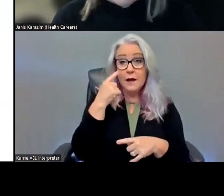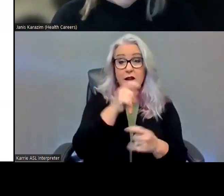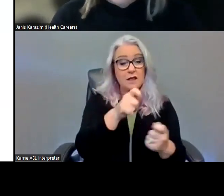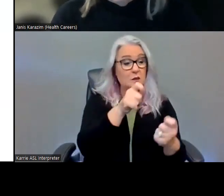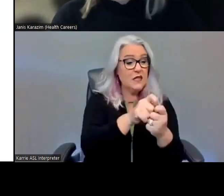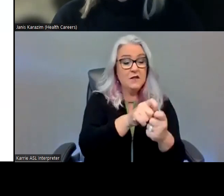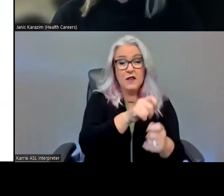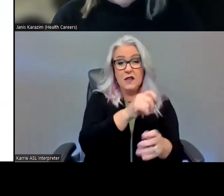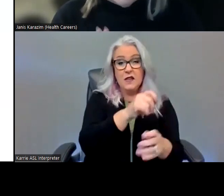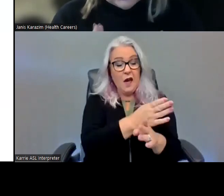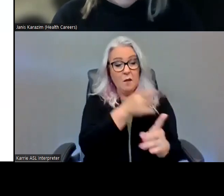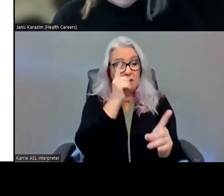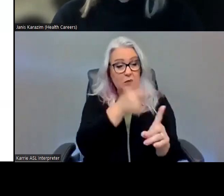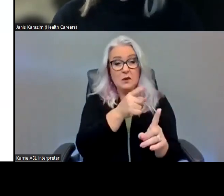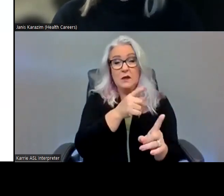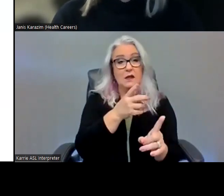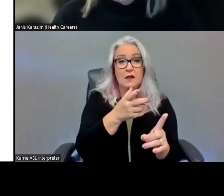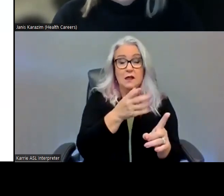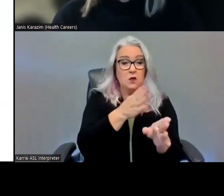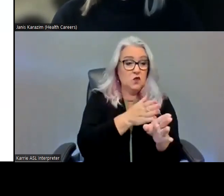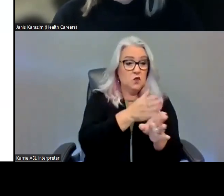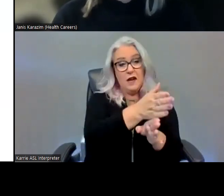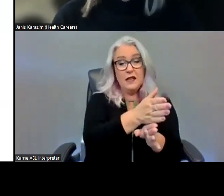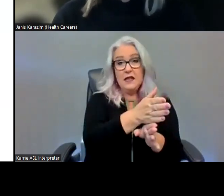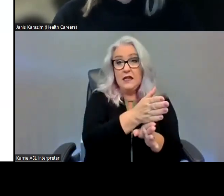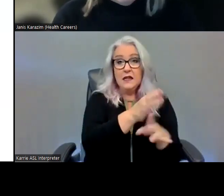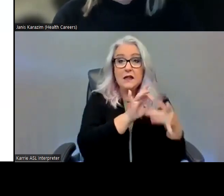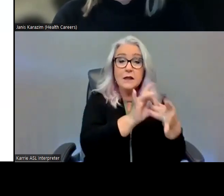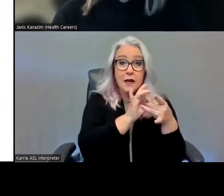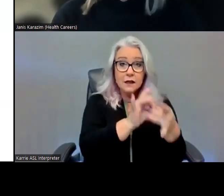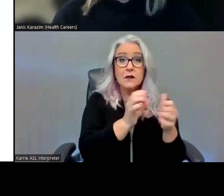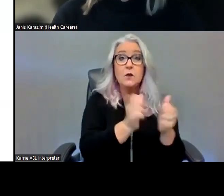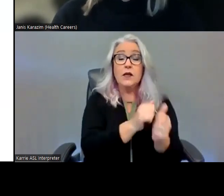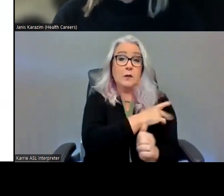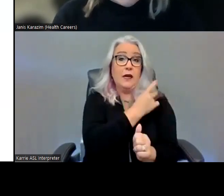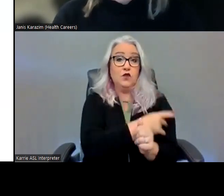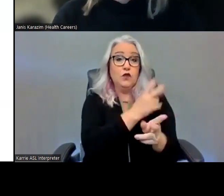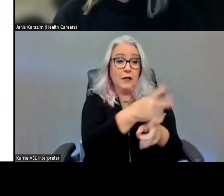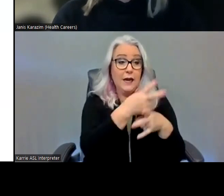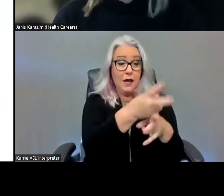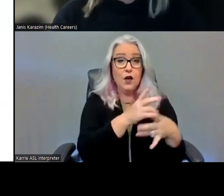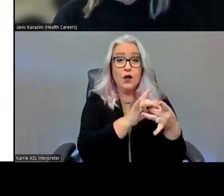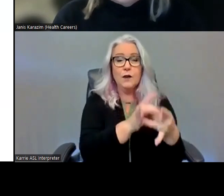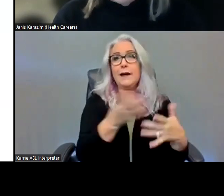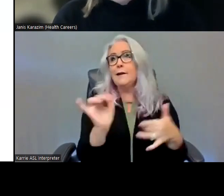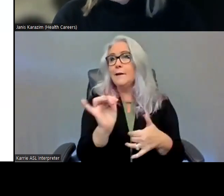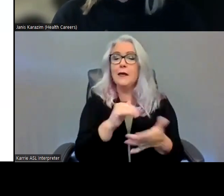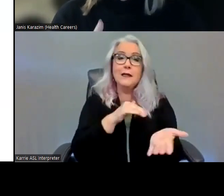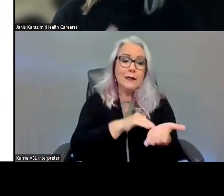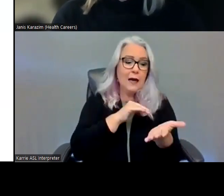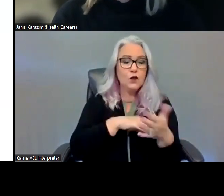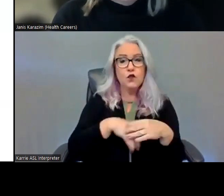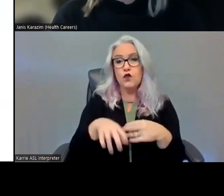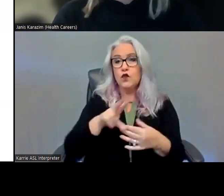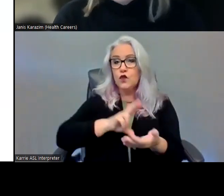such as those directly related to patient care. doctors,